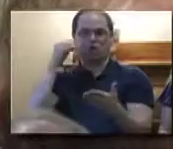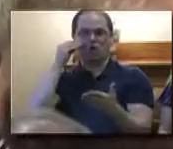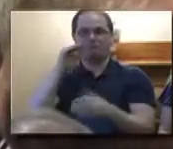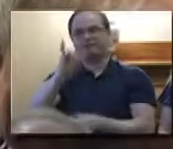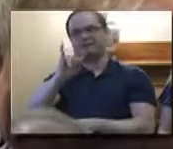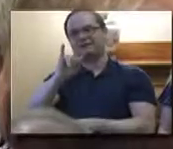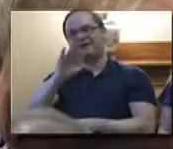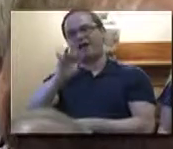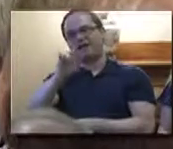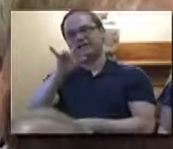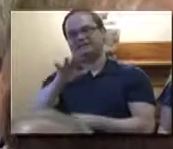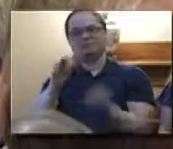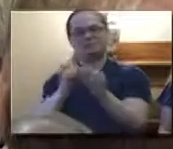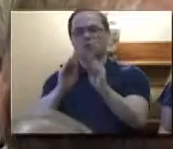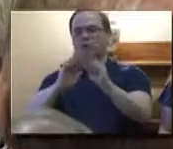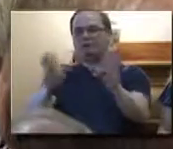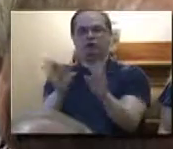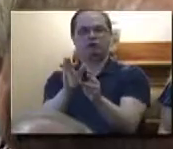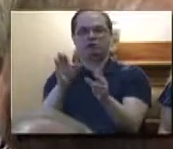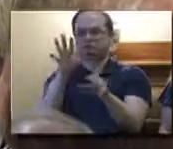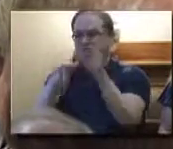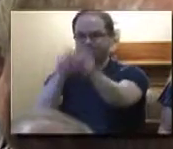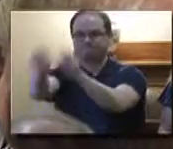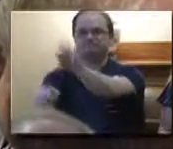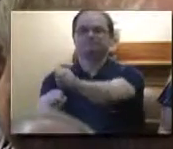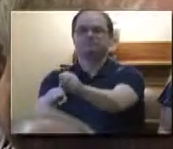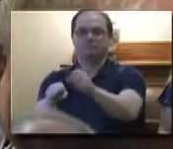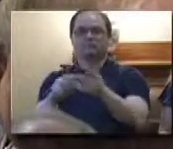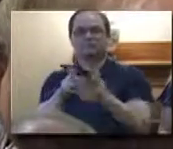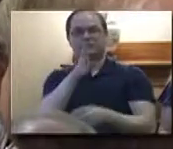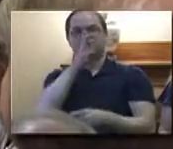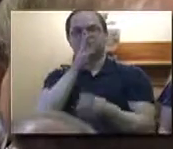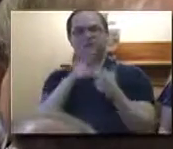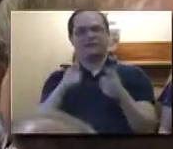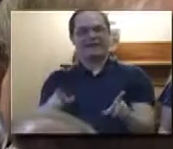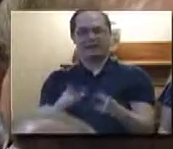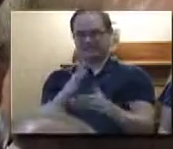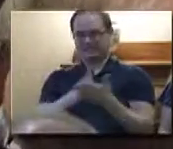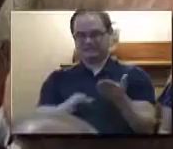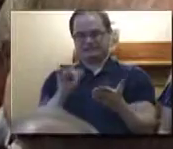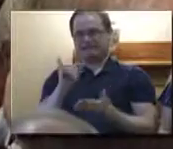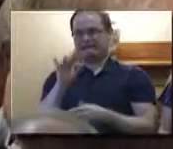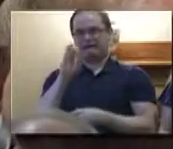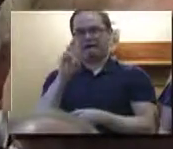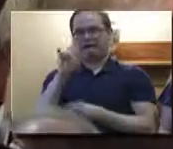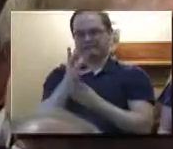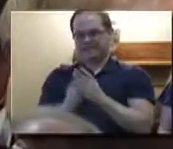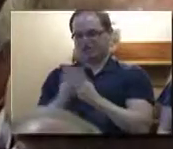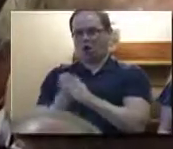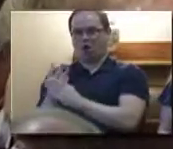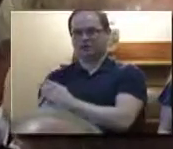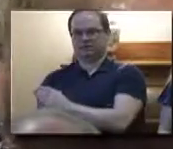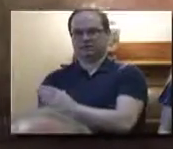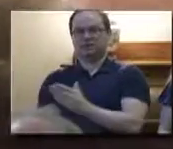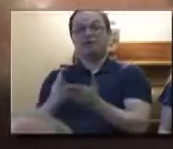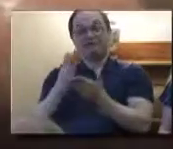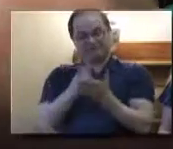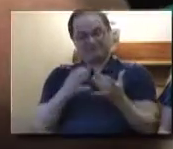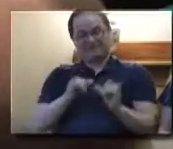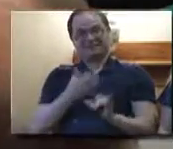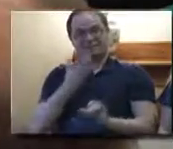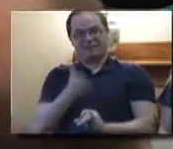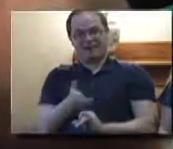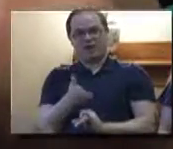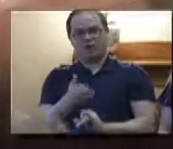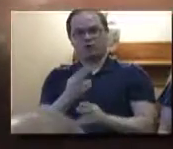more obvious in the signs, whereas in our spoken languages, some of that iconicity is gone. Though some of it is still there when we